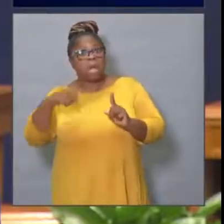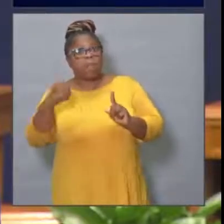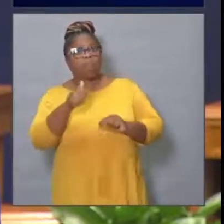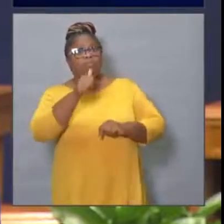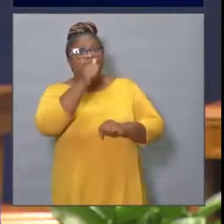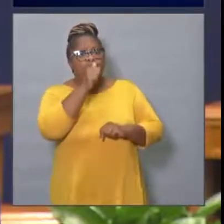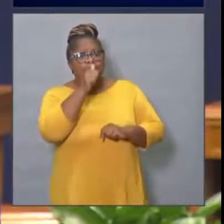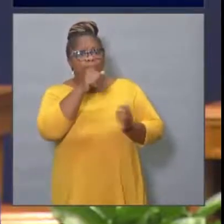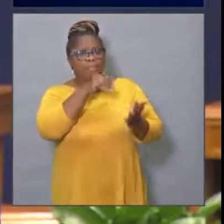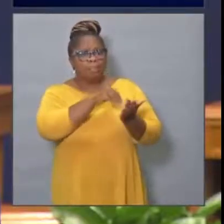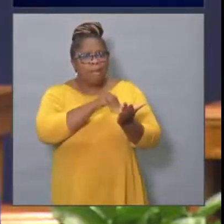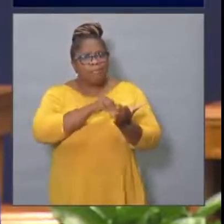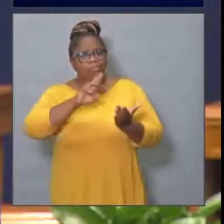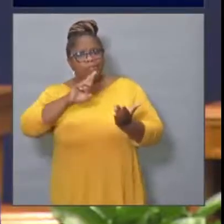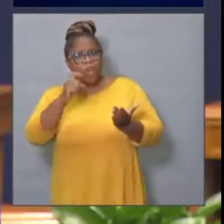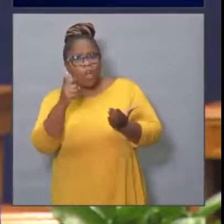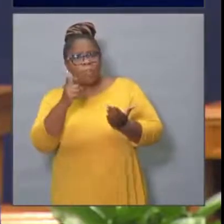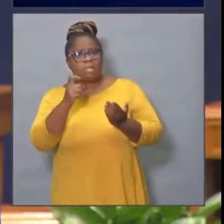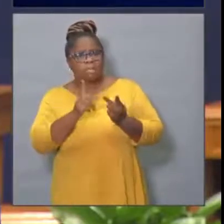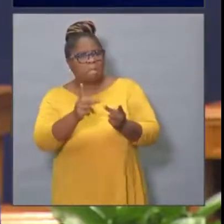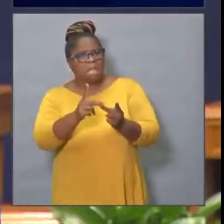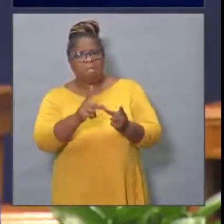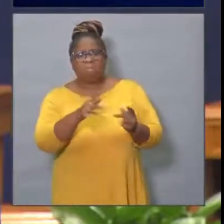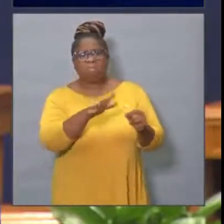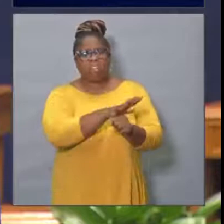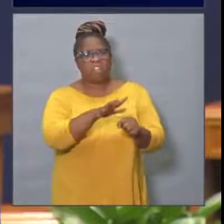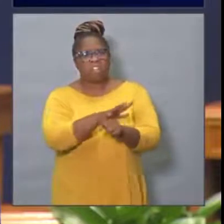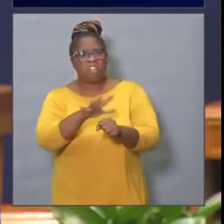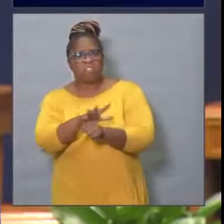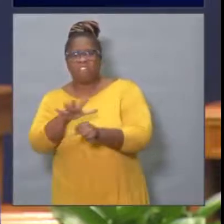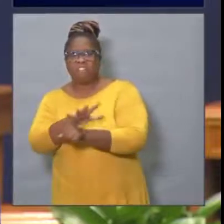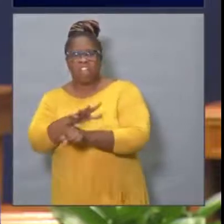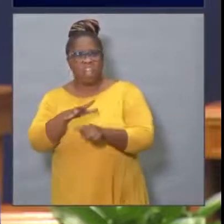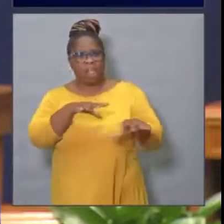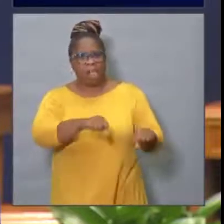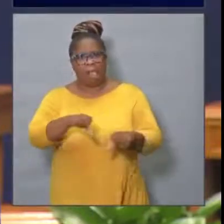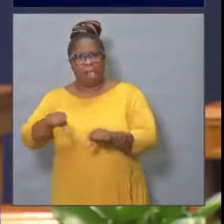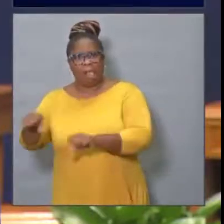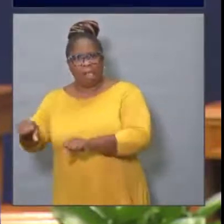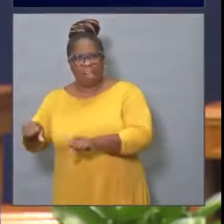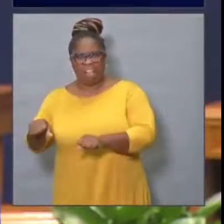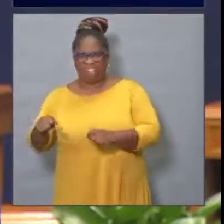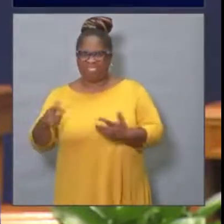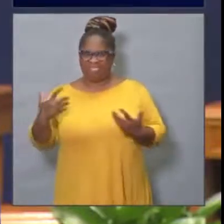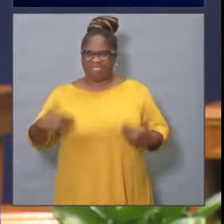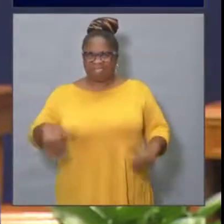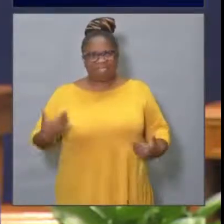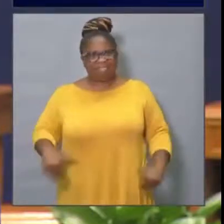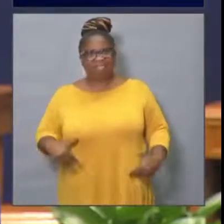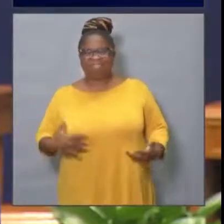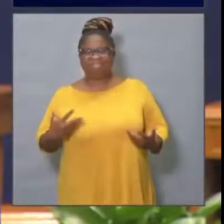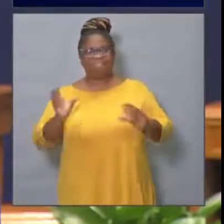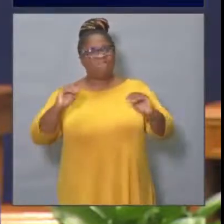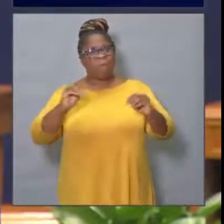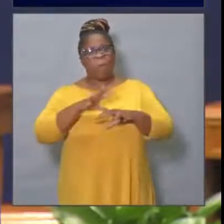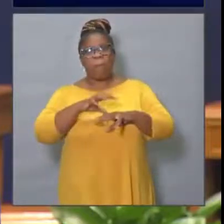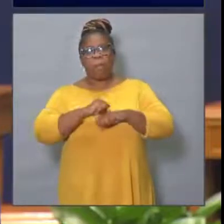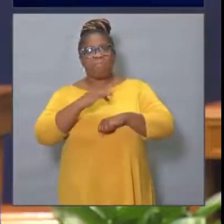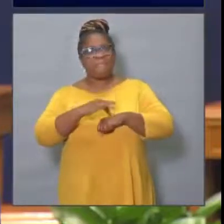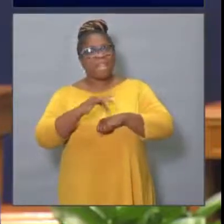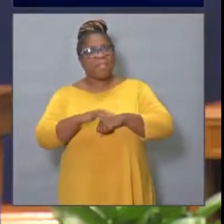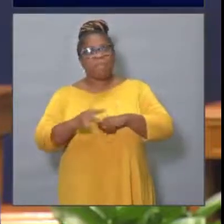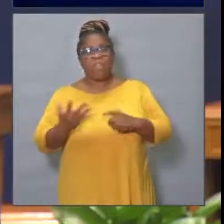private providers and pharmacies and clinics who post their testing access points on the county and city website. I know this